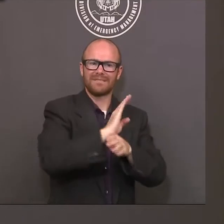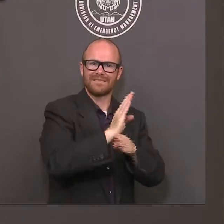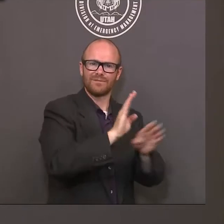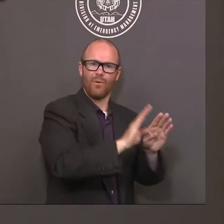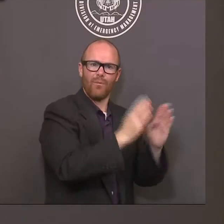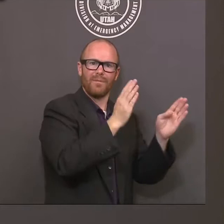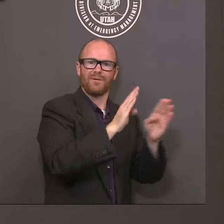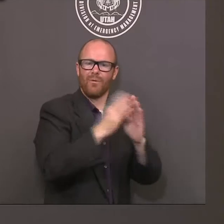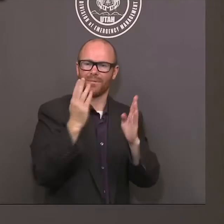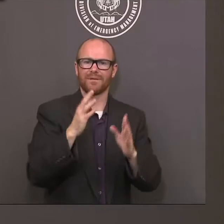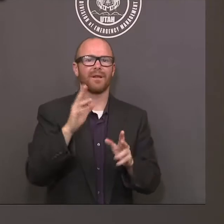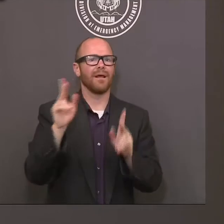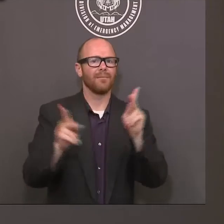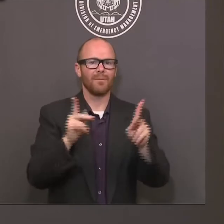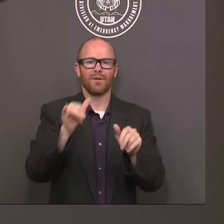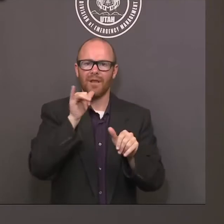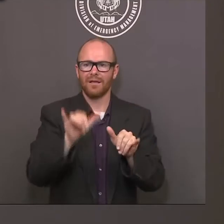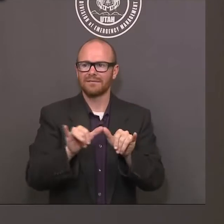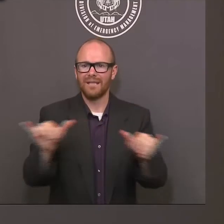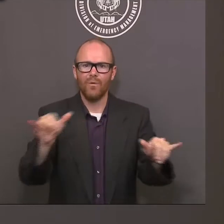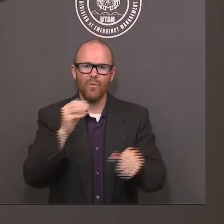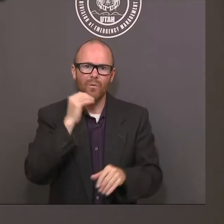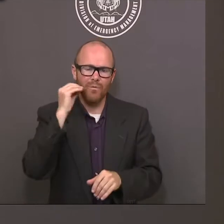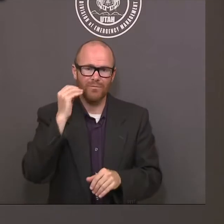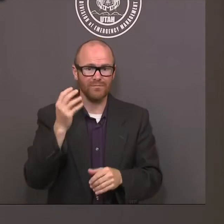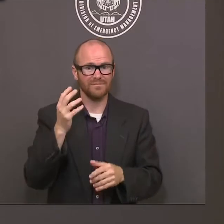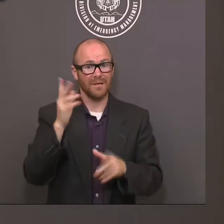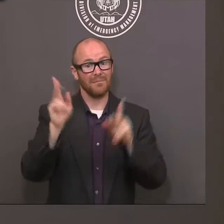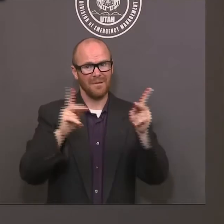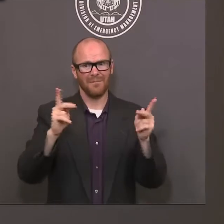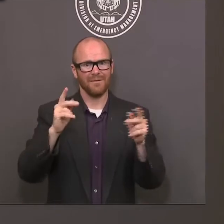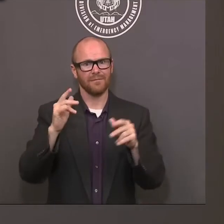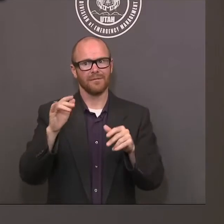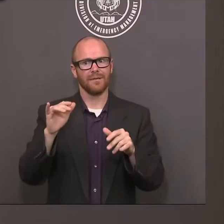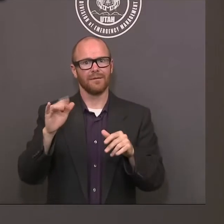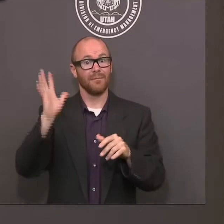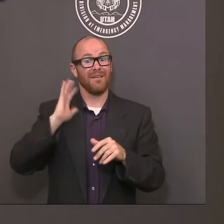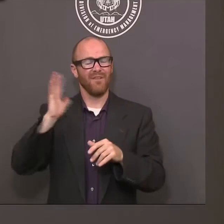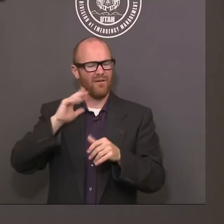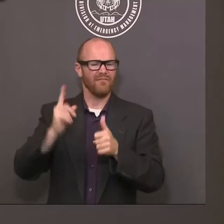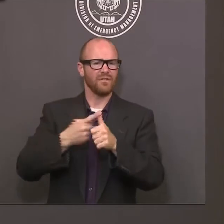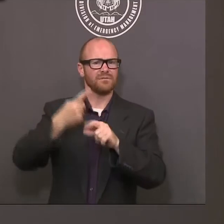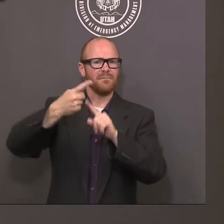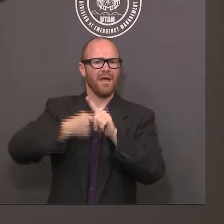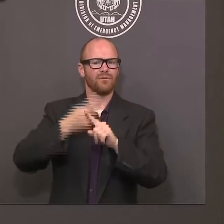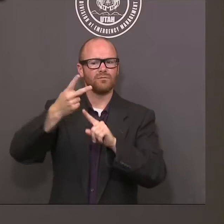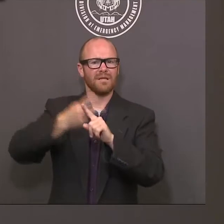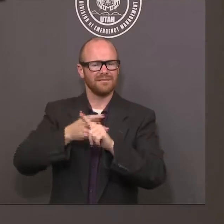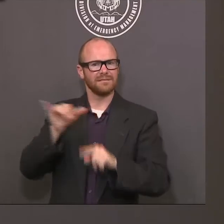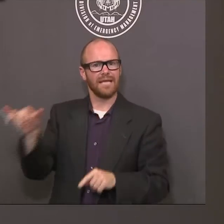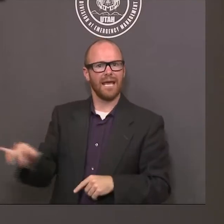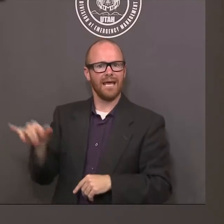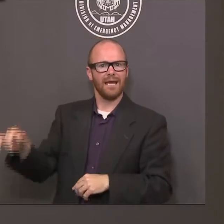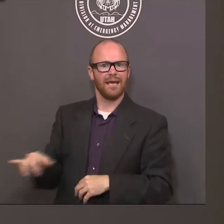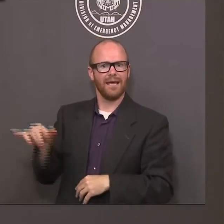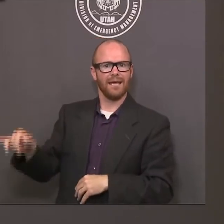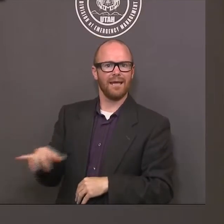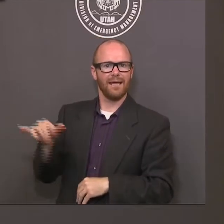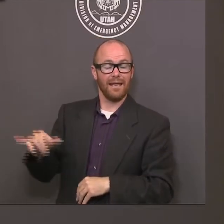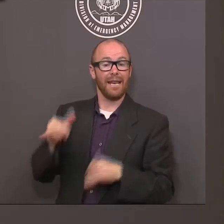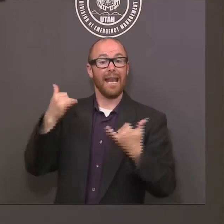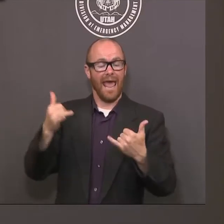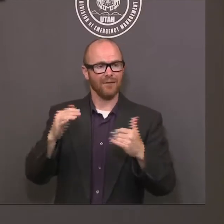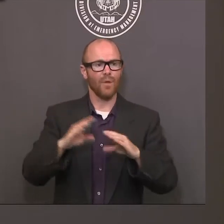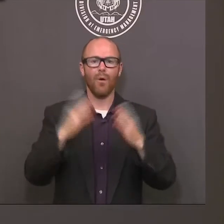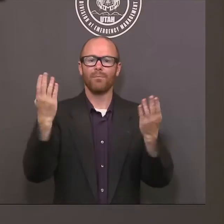more abundant association. As we open up the economy, people are out of socializing with each other. We have in-house dining, for example. We've been open